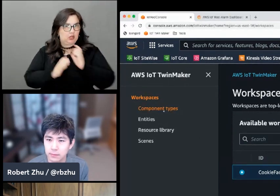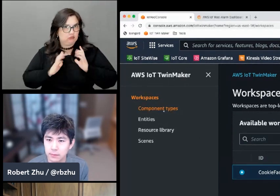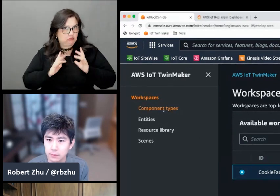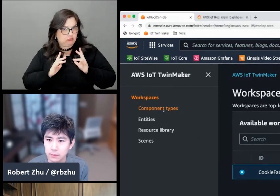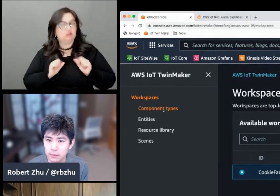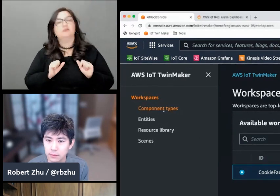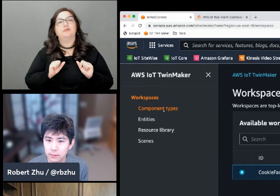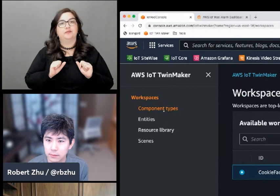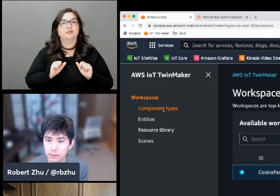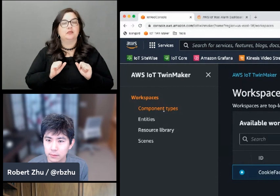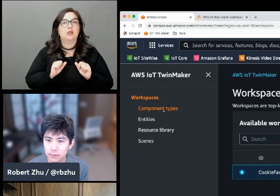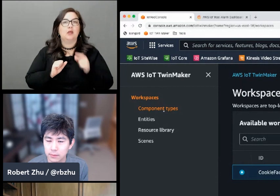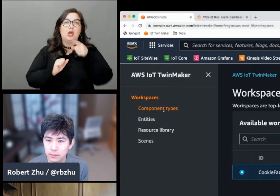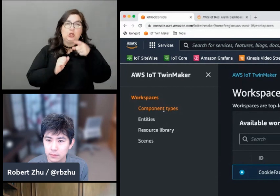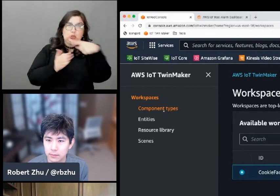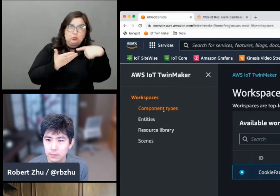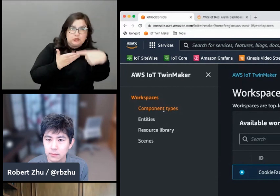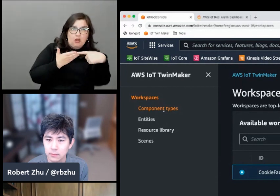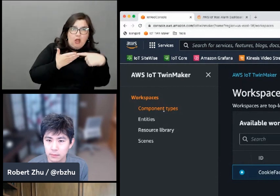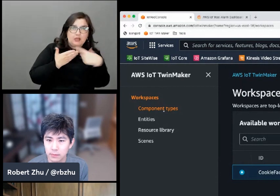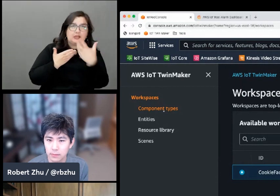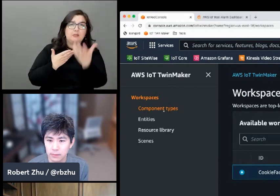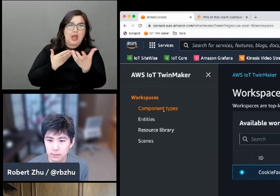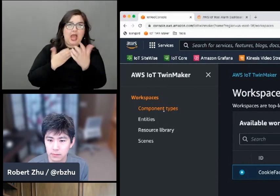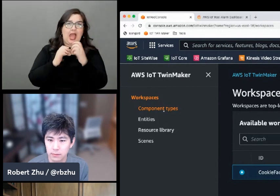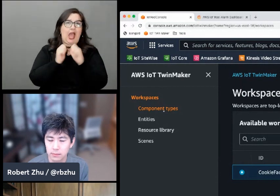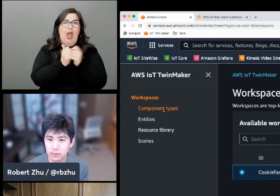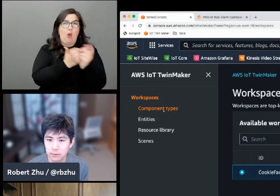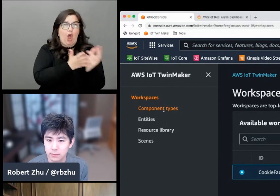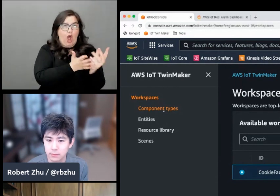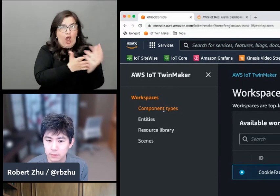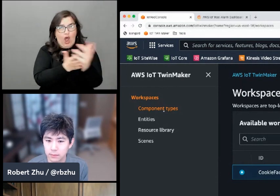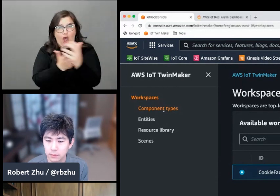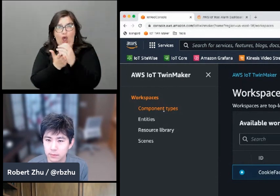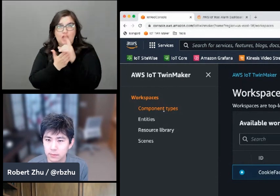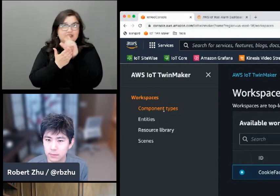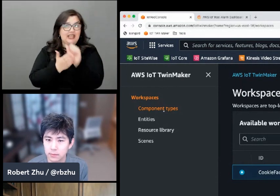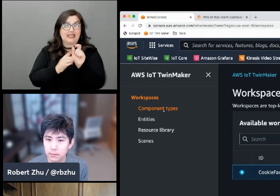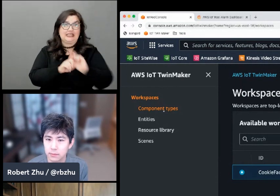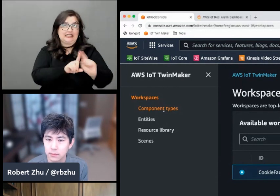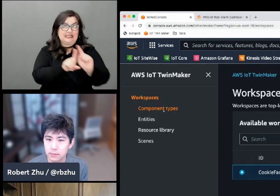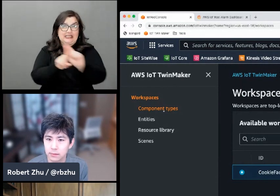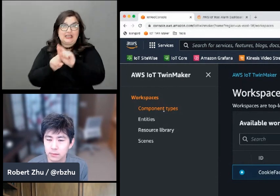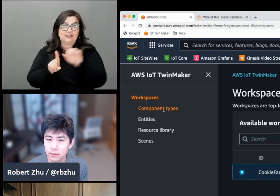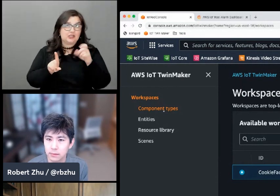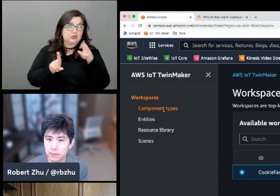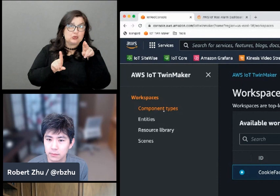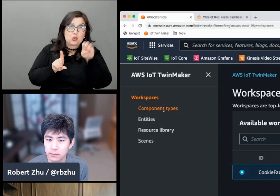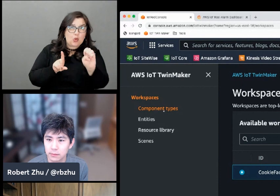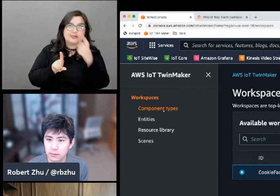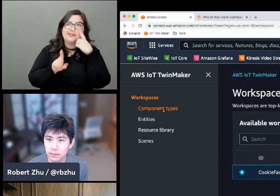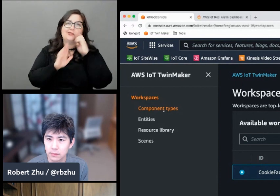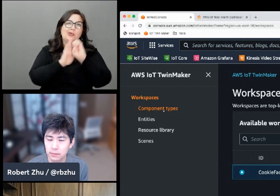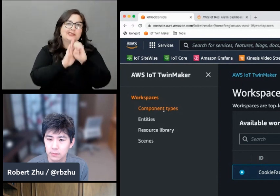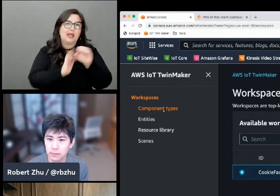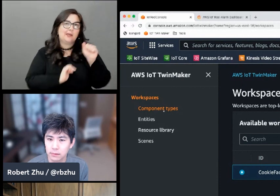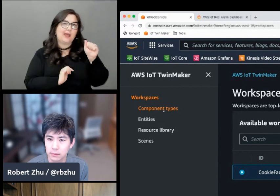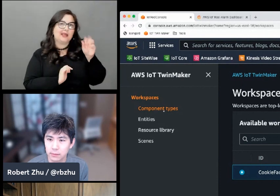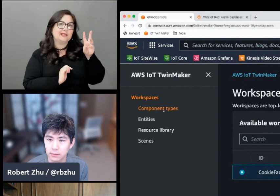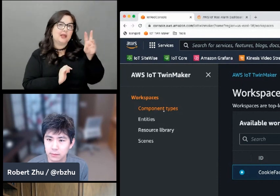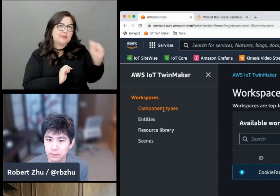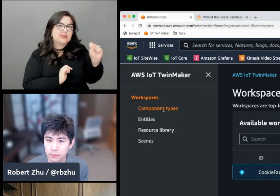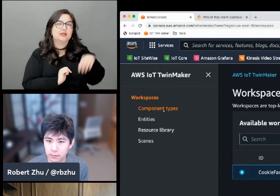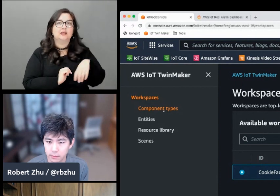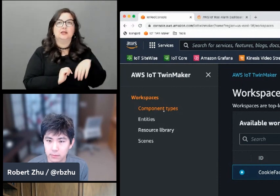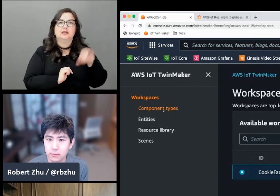But what you're really talking about is, how do I take all the data that I have, different sources? So it might be, for example, AWS SiteWise might